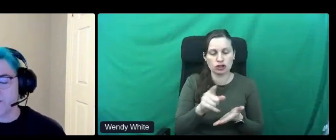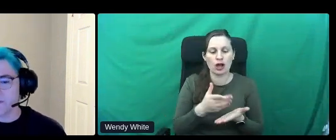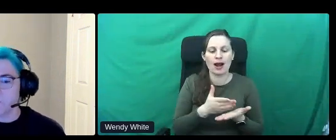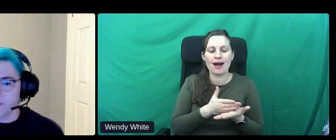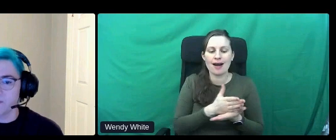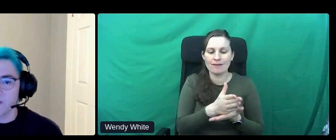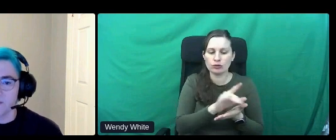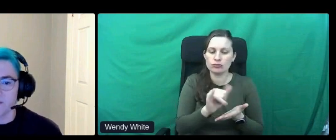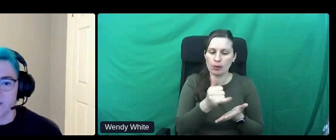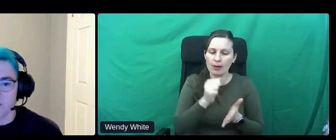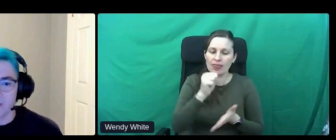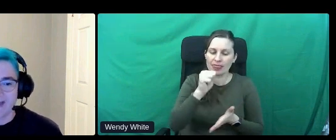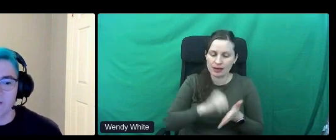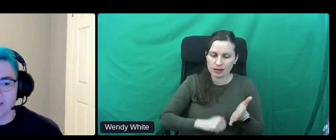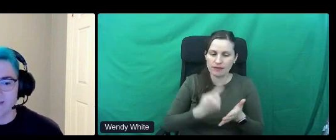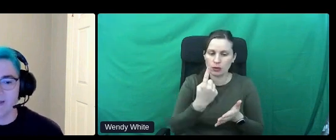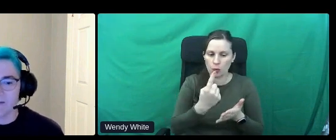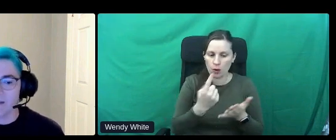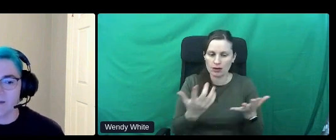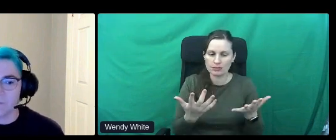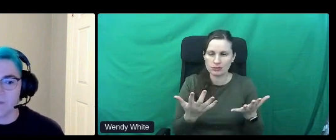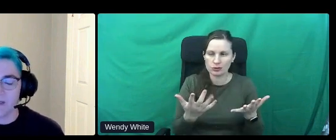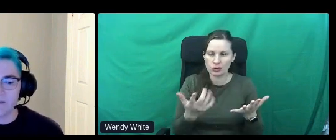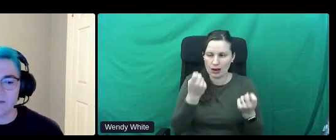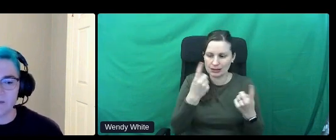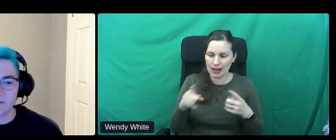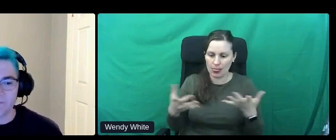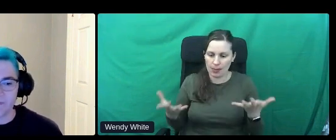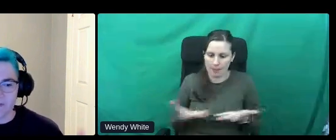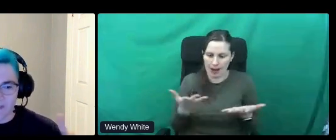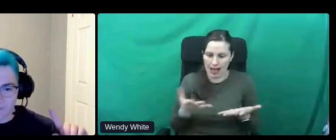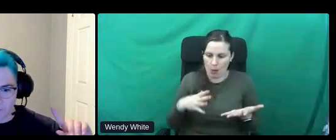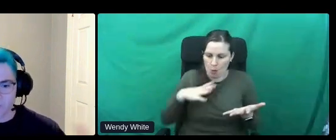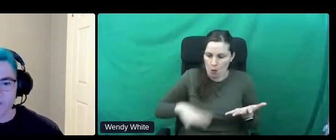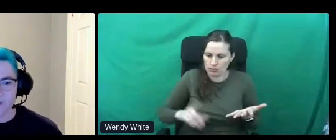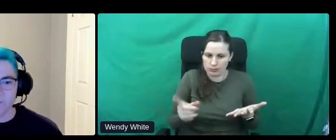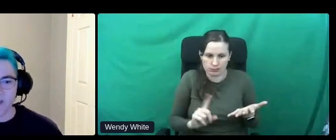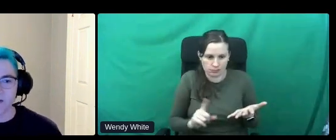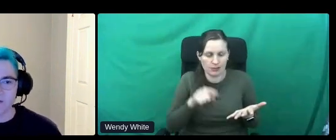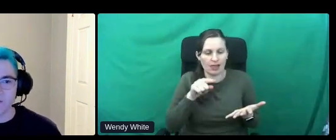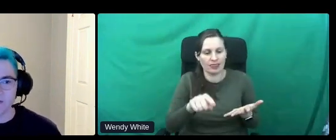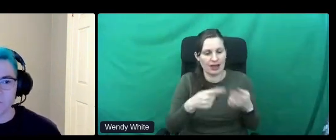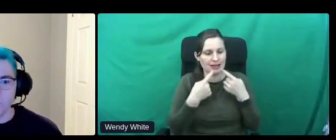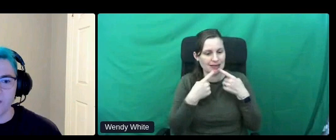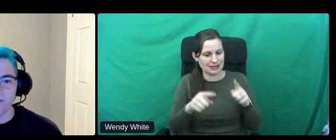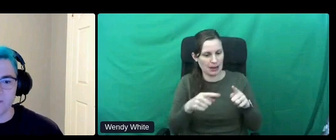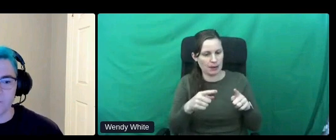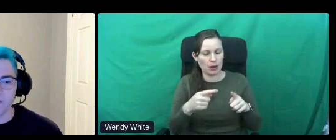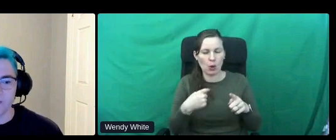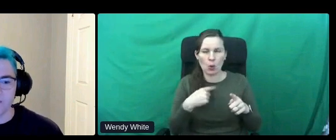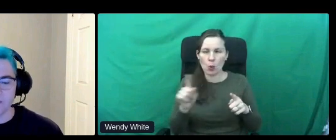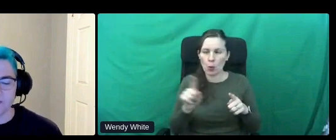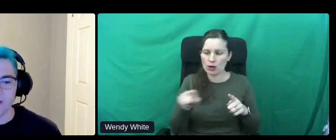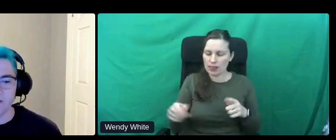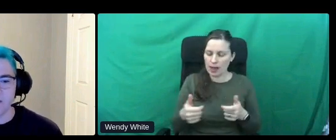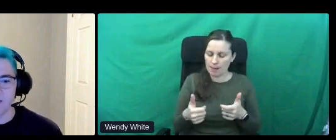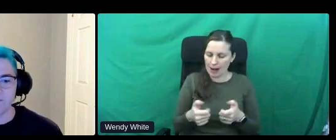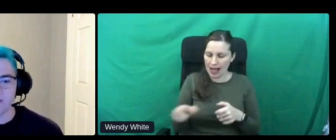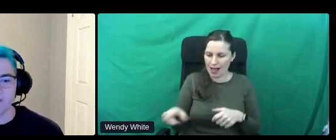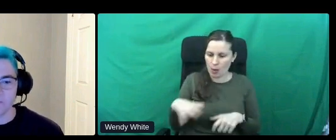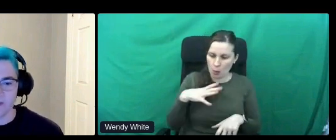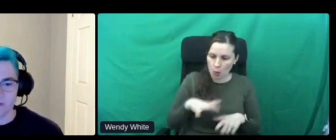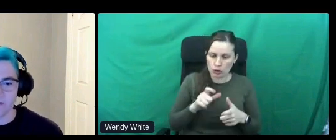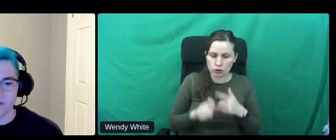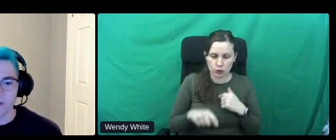the toughest one to understand player intent, and that is the statement we always come back to is, what is the player's intent in a